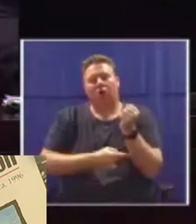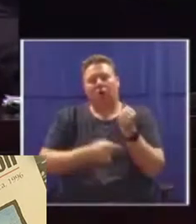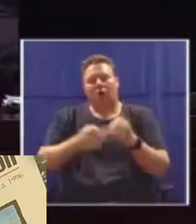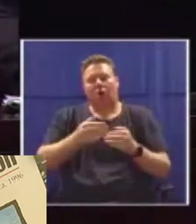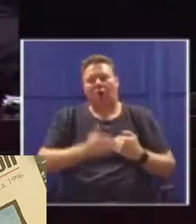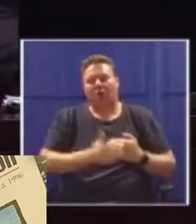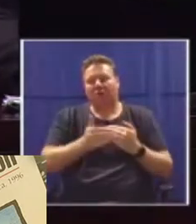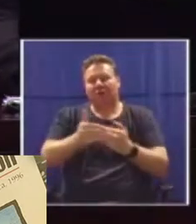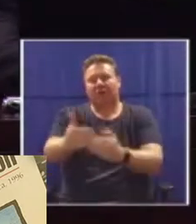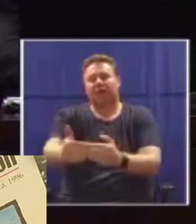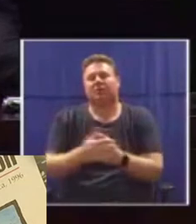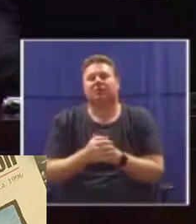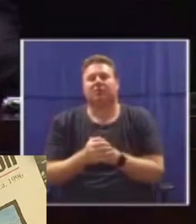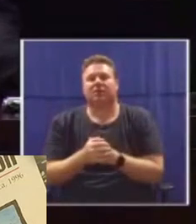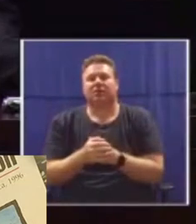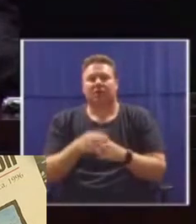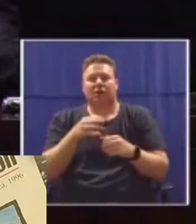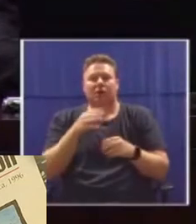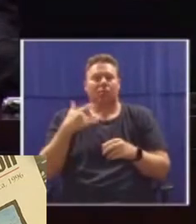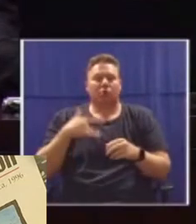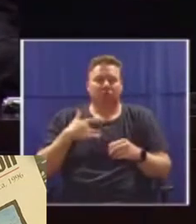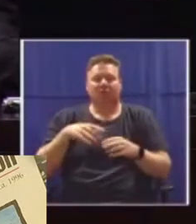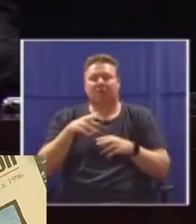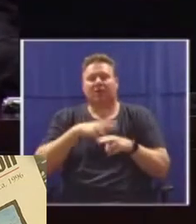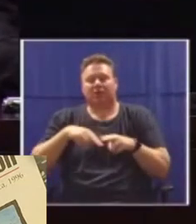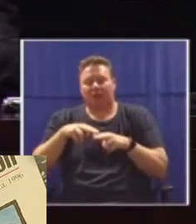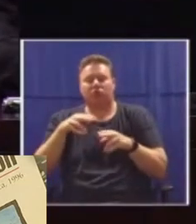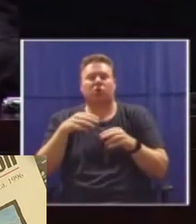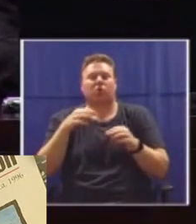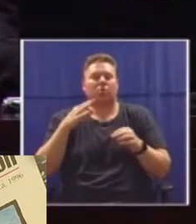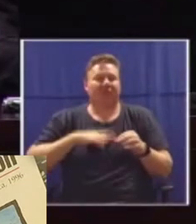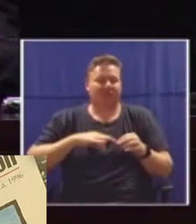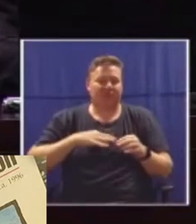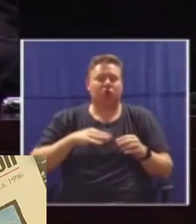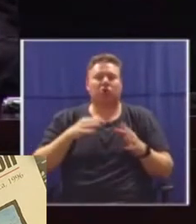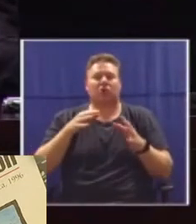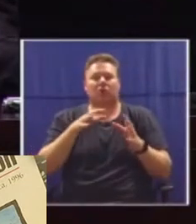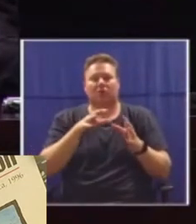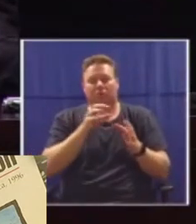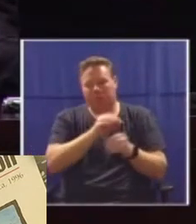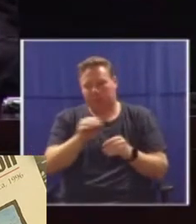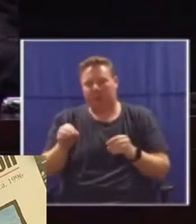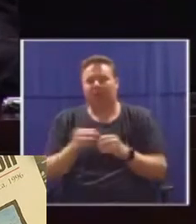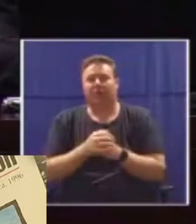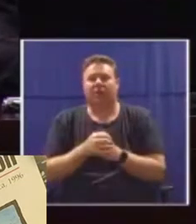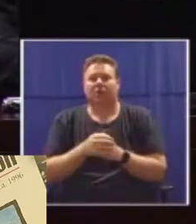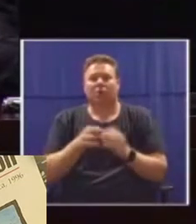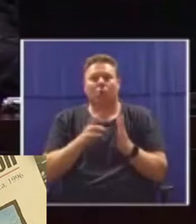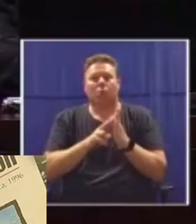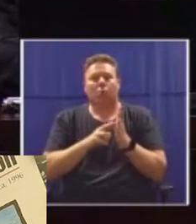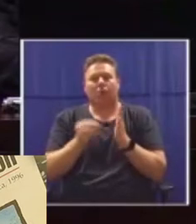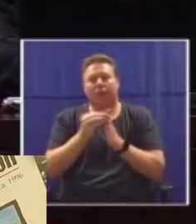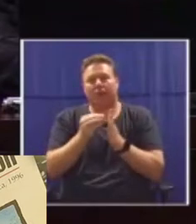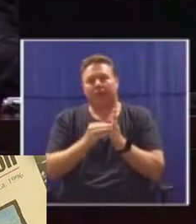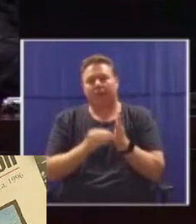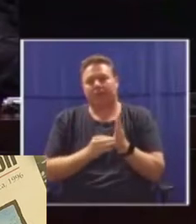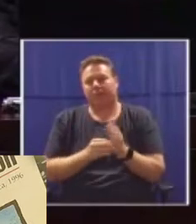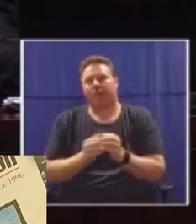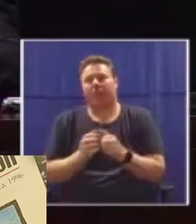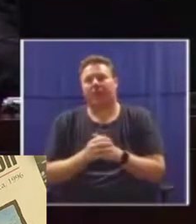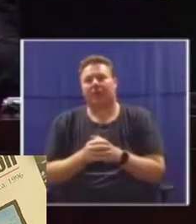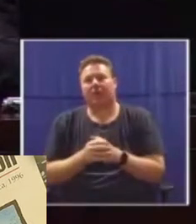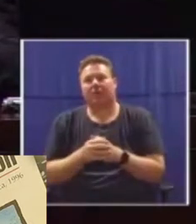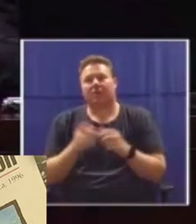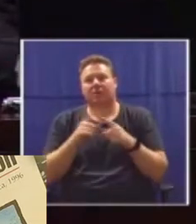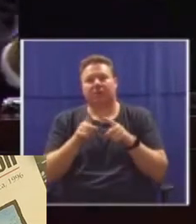structure of municipal, provincial, and national transport authorities, regulatory entities, and associated transport appeals